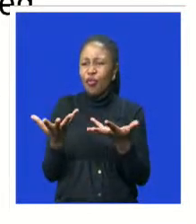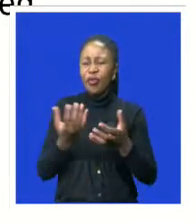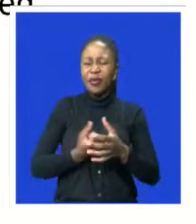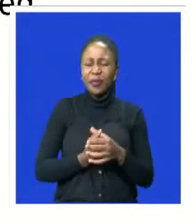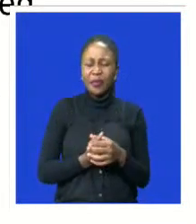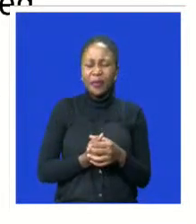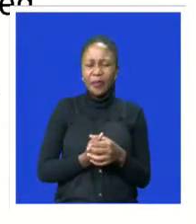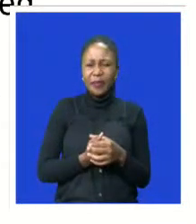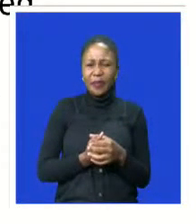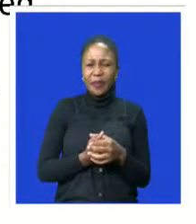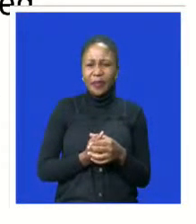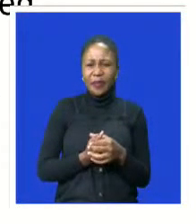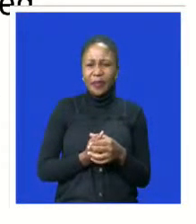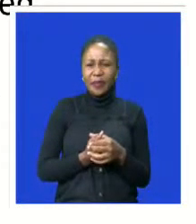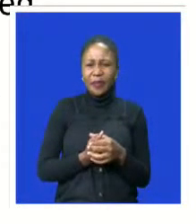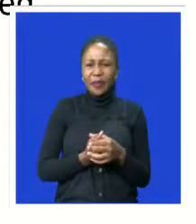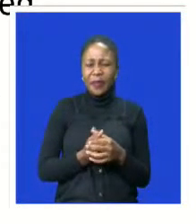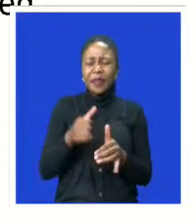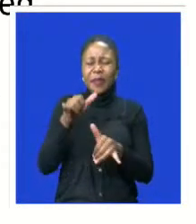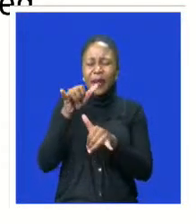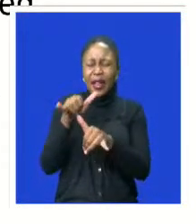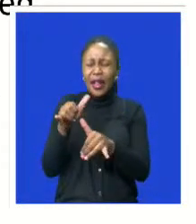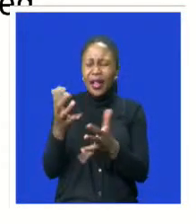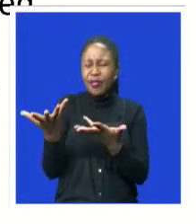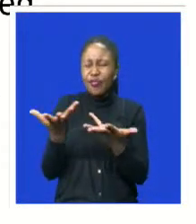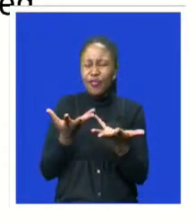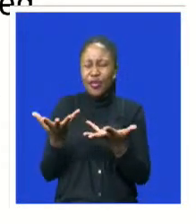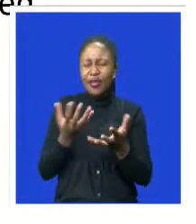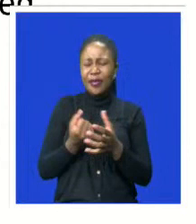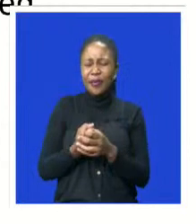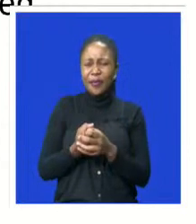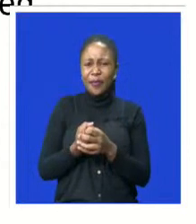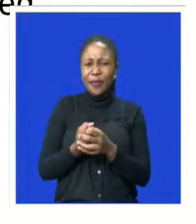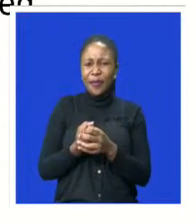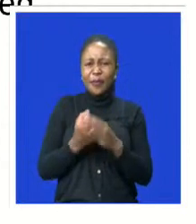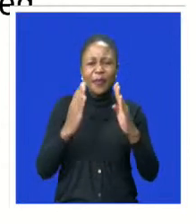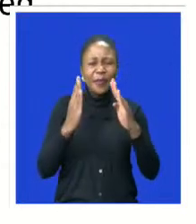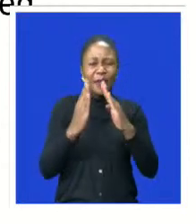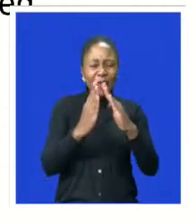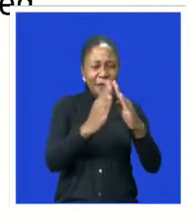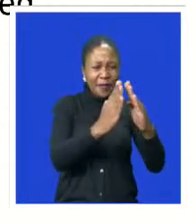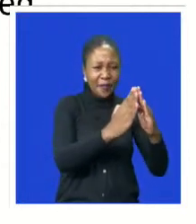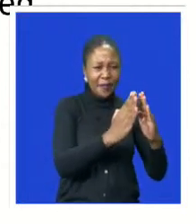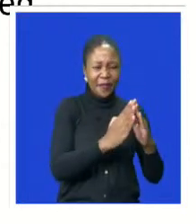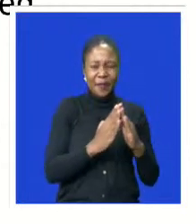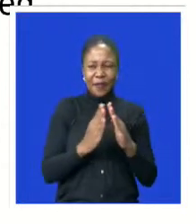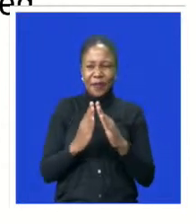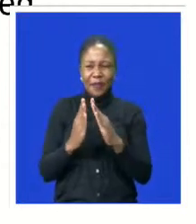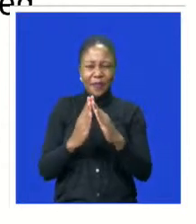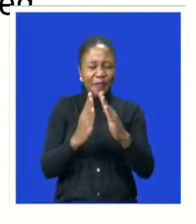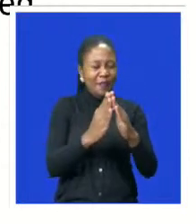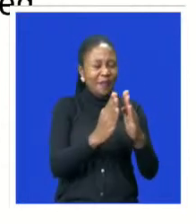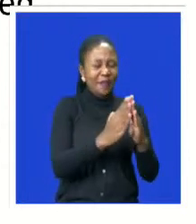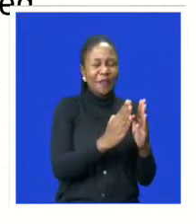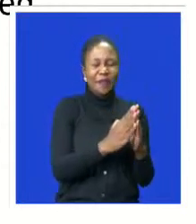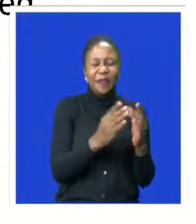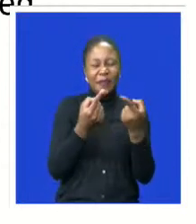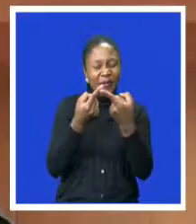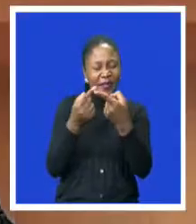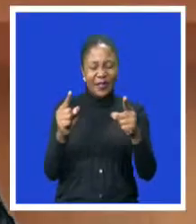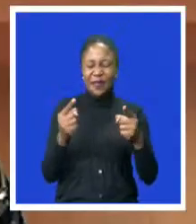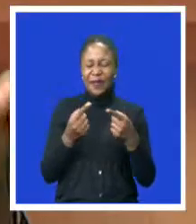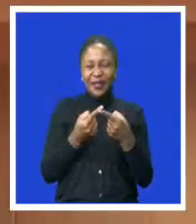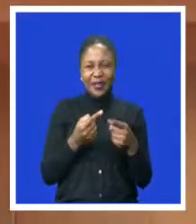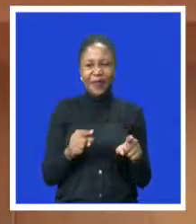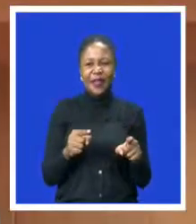lived in round huts. This is more or less similar even with us as a Maswati. We do